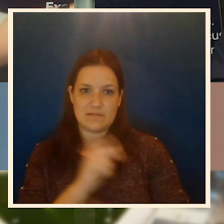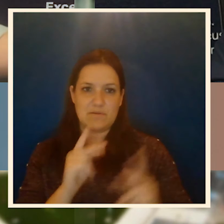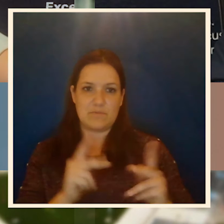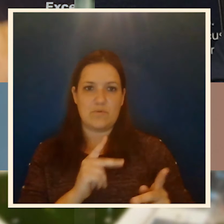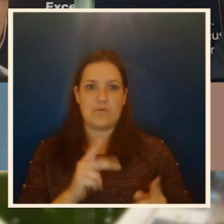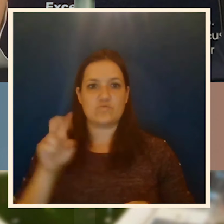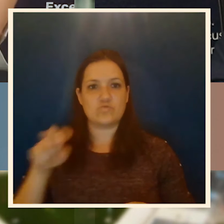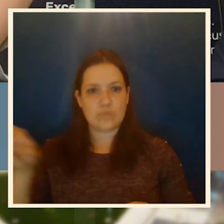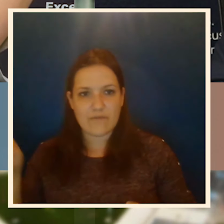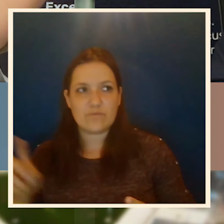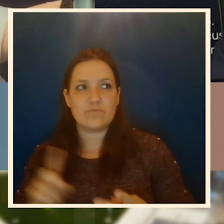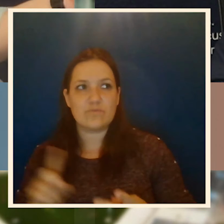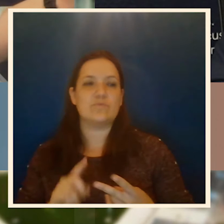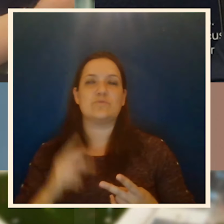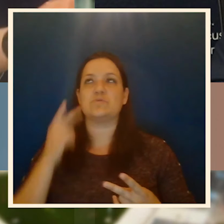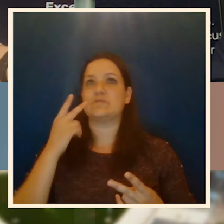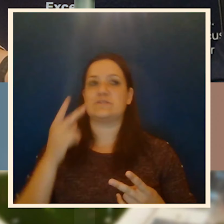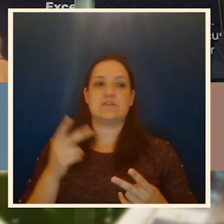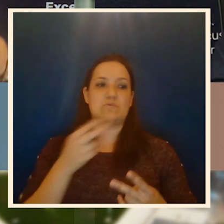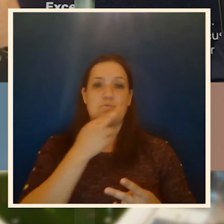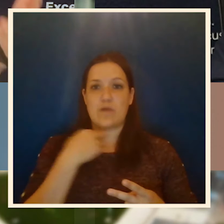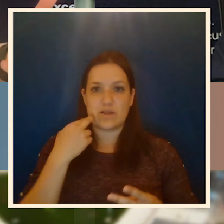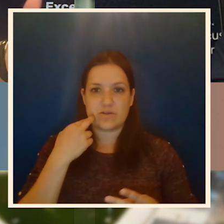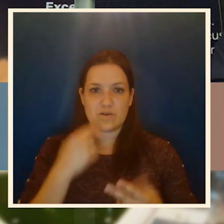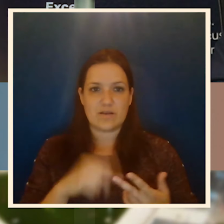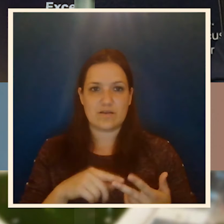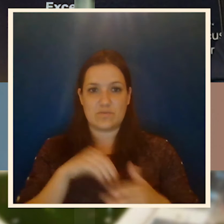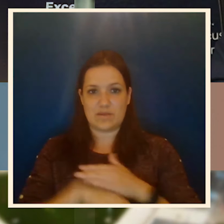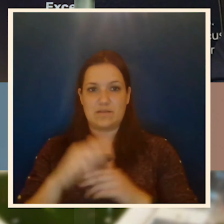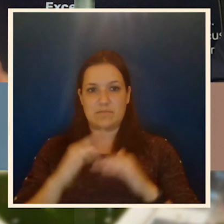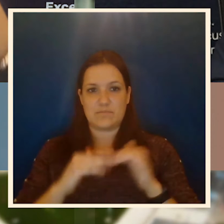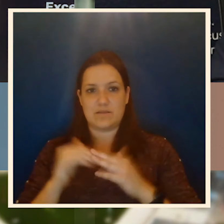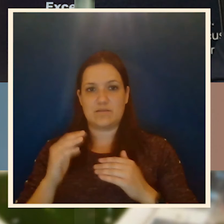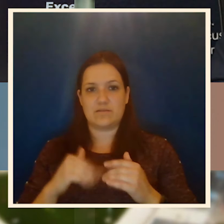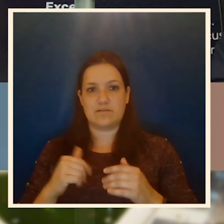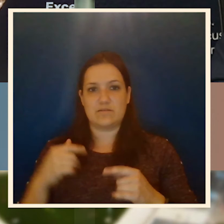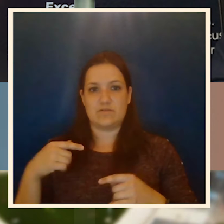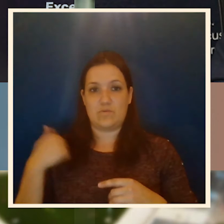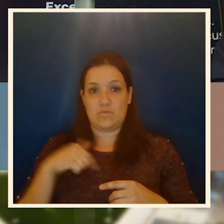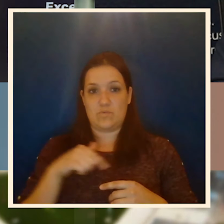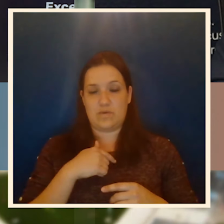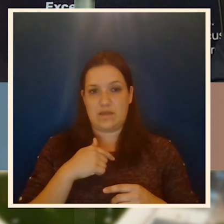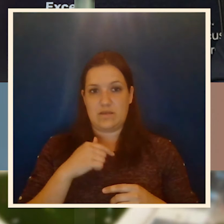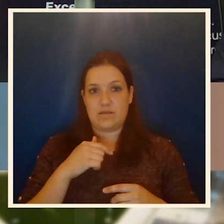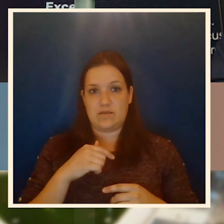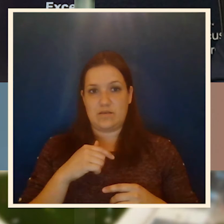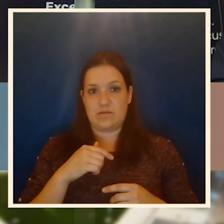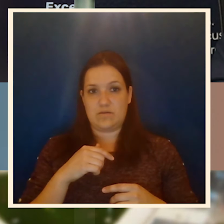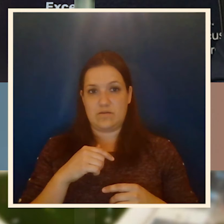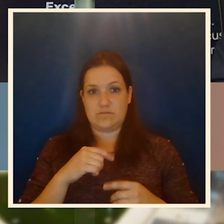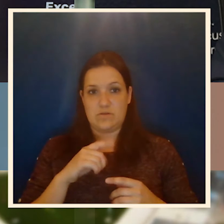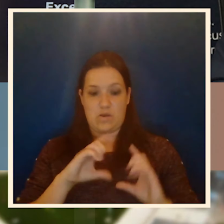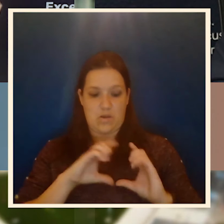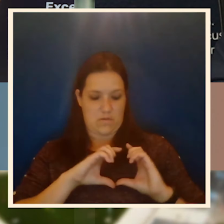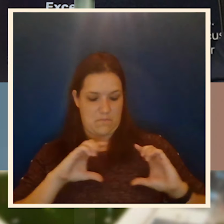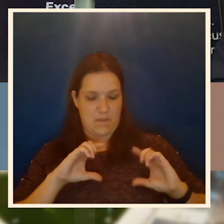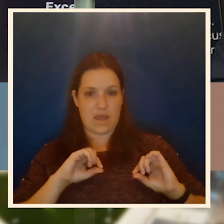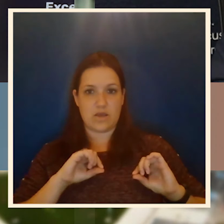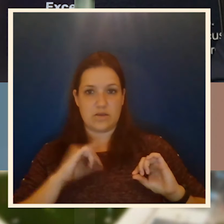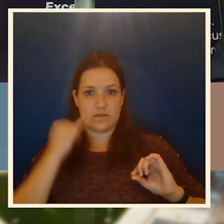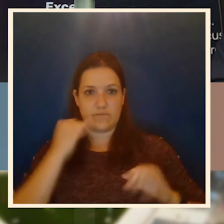seeing it with travel, you're seeing it with now restaurants and entering buildings. And so we used to mark our badges. If